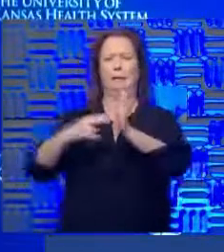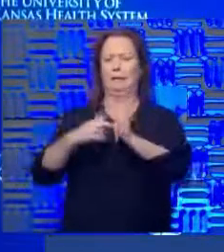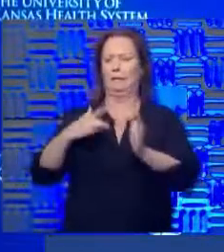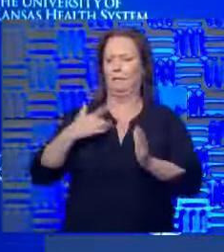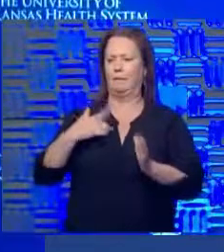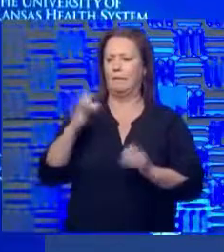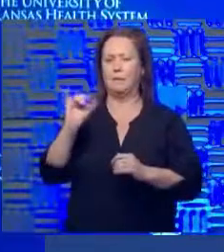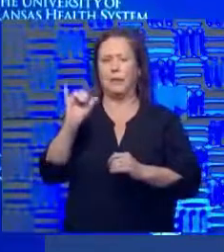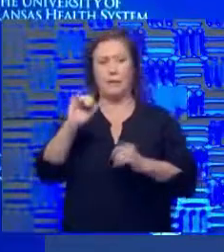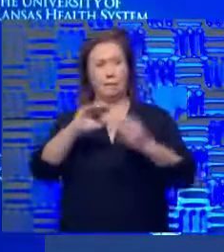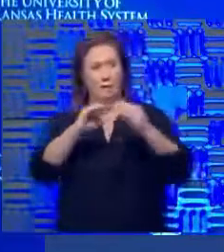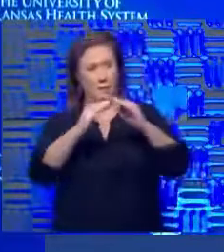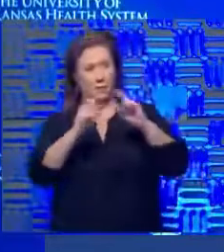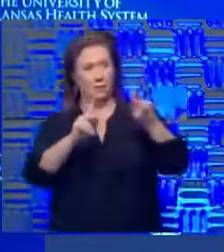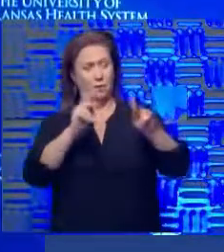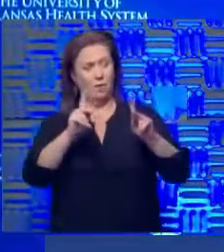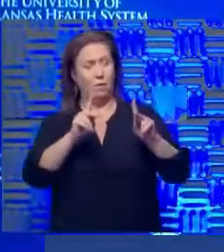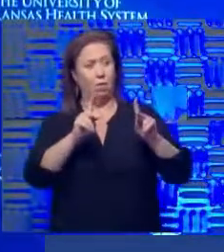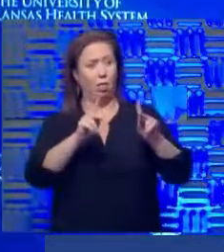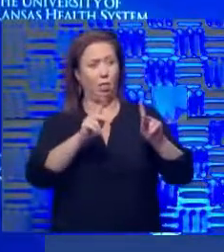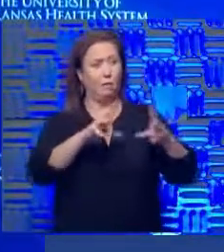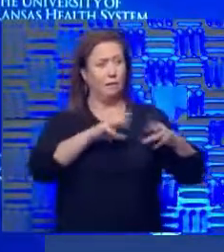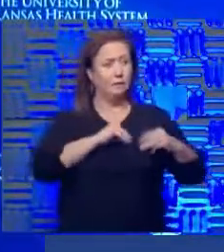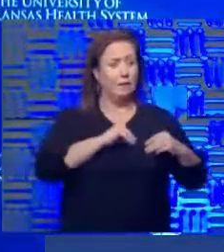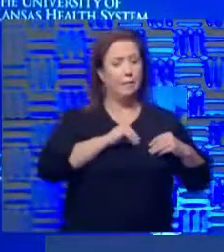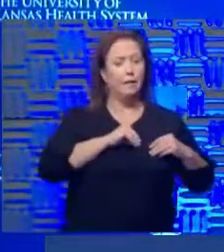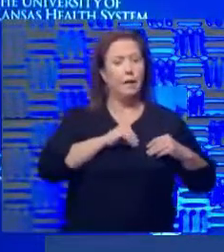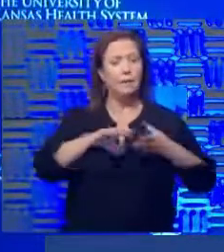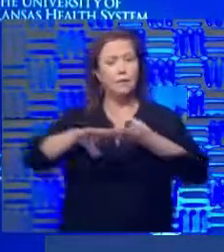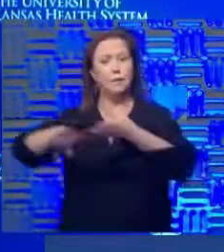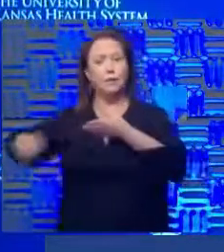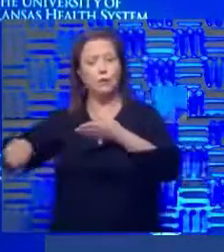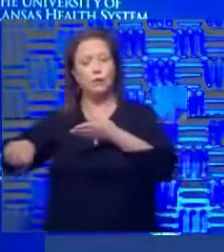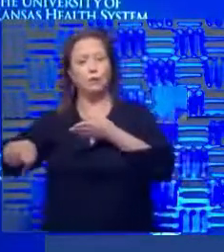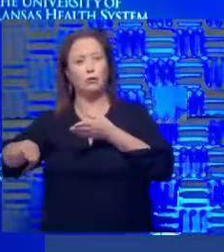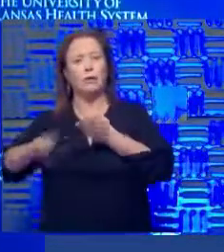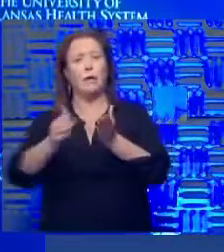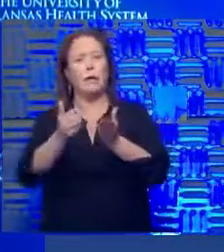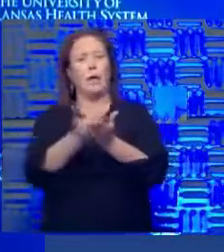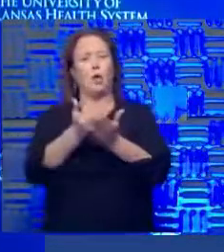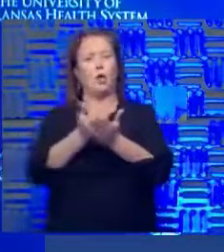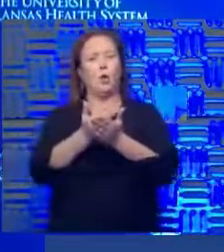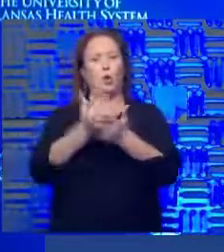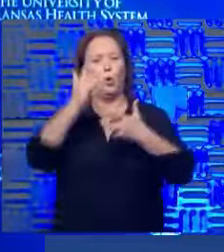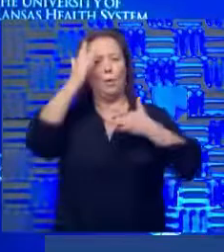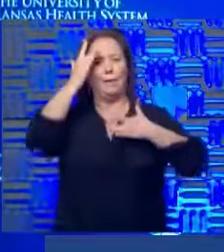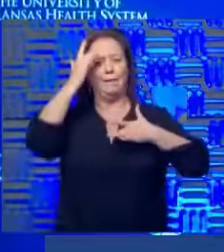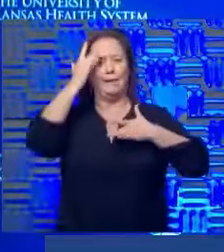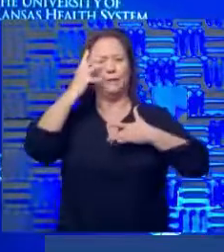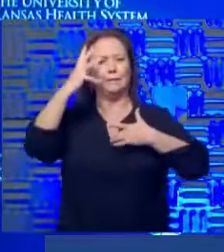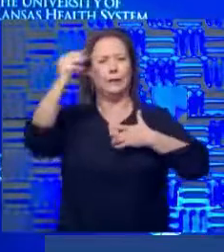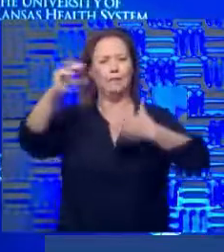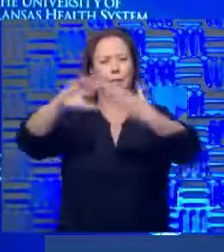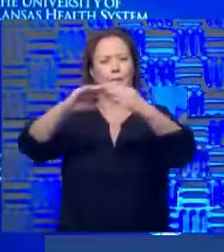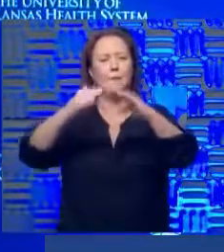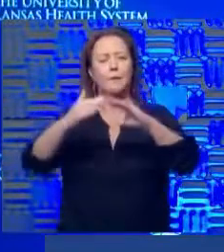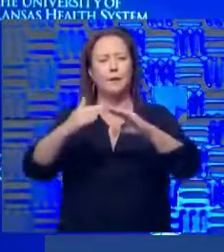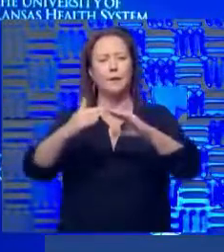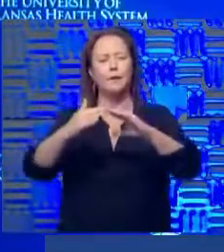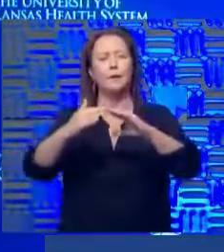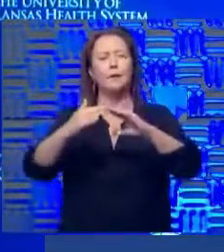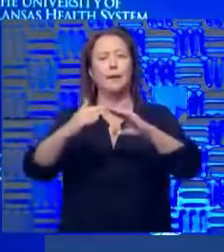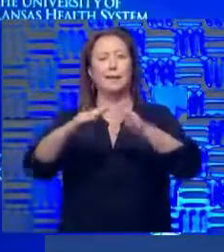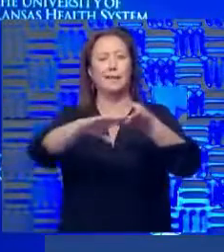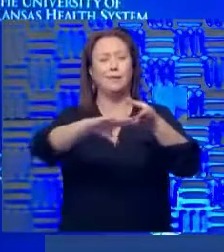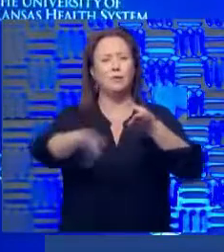that means the number of people we take in is directly related to the number of new infections in public and the number